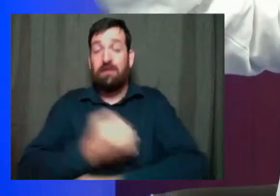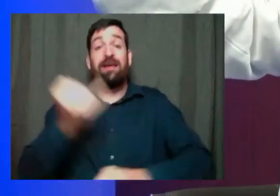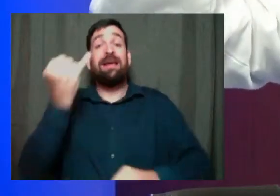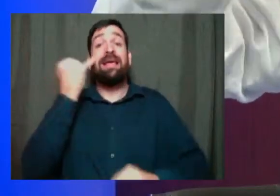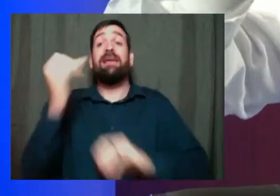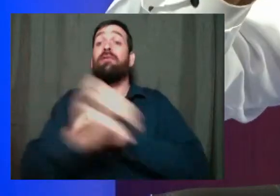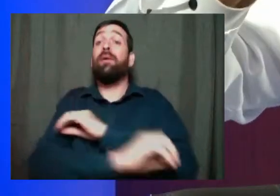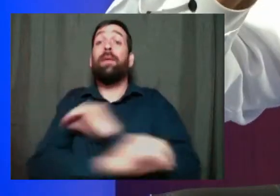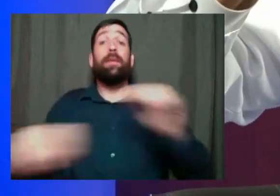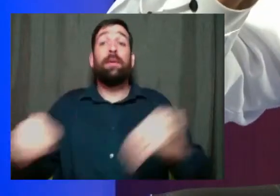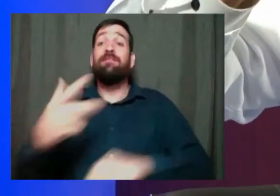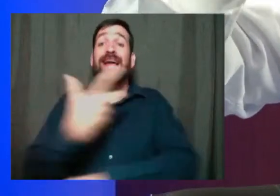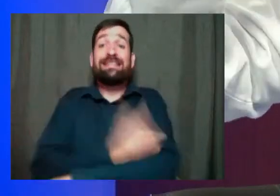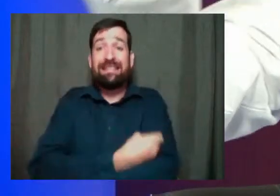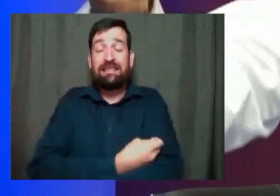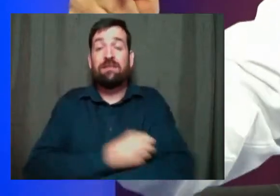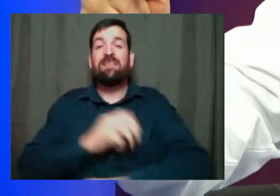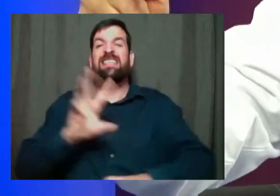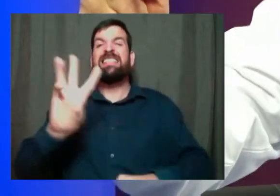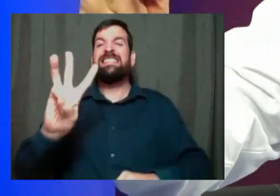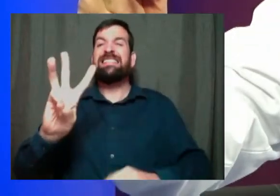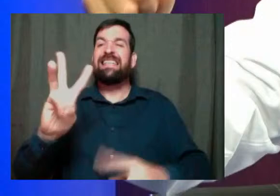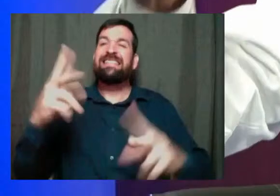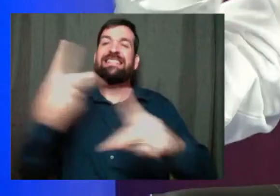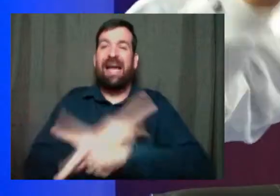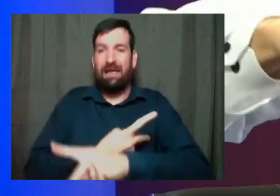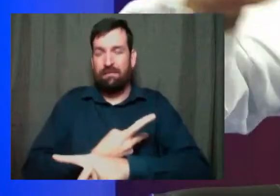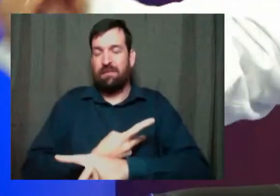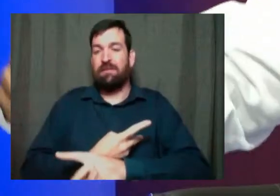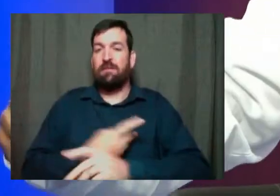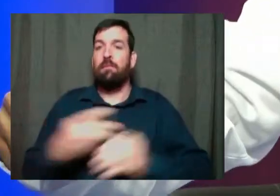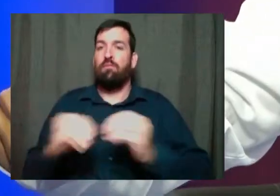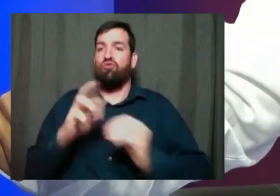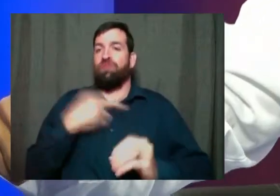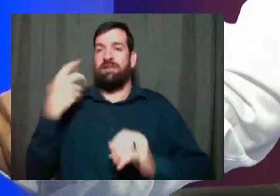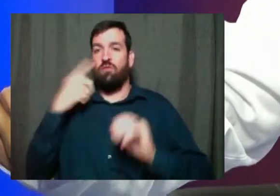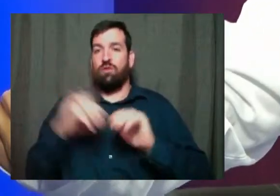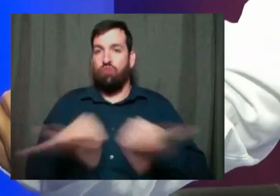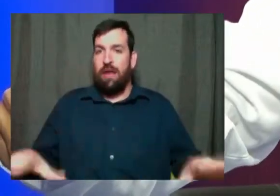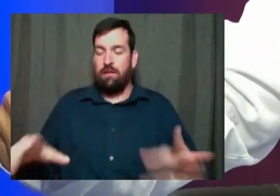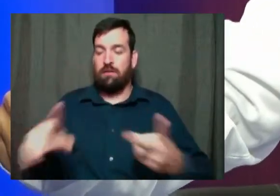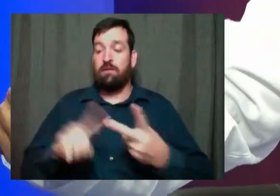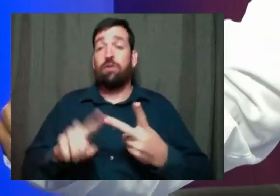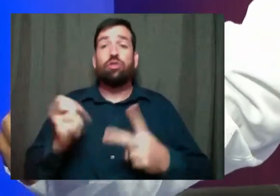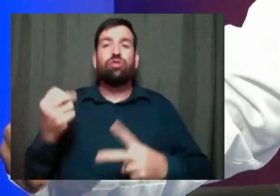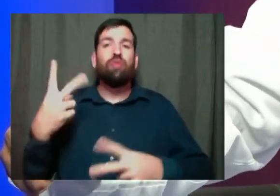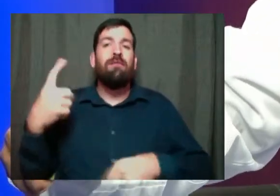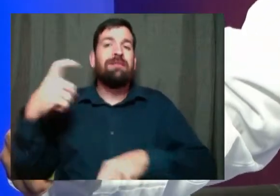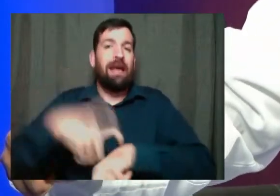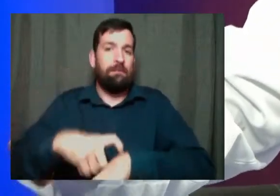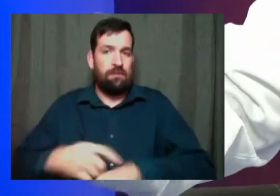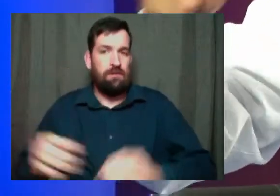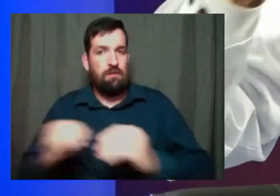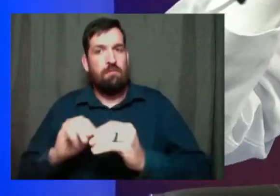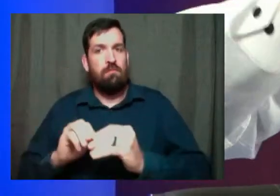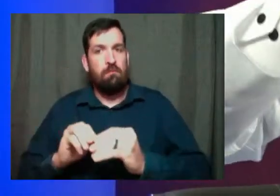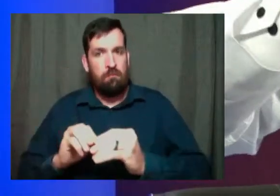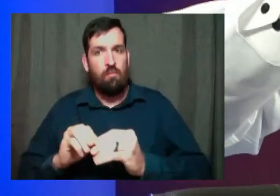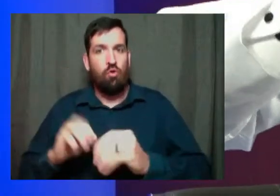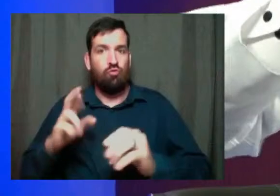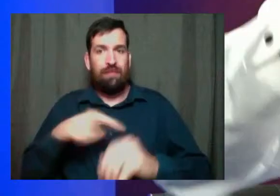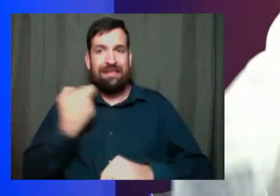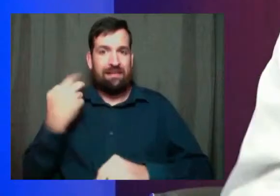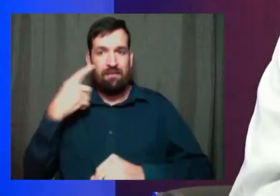unvaccinated are 6 times more likely to spread the disease and 12 times more likely to get really, really ill from the disease. So